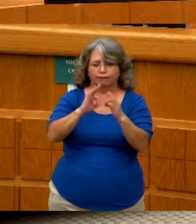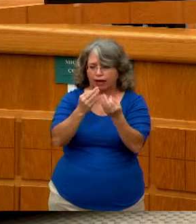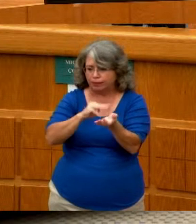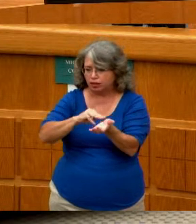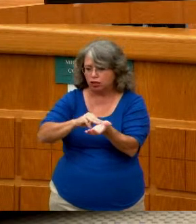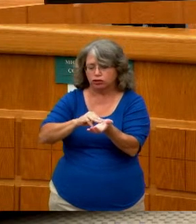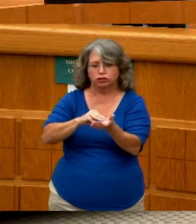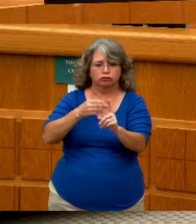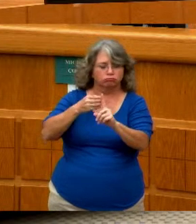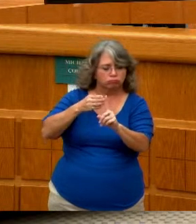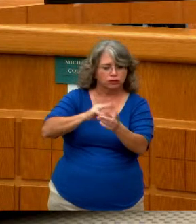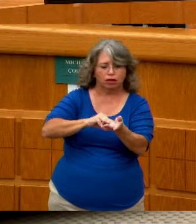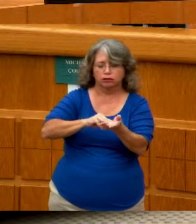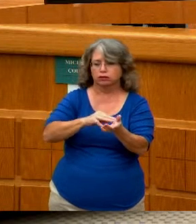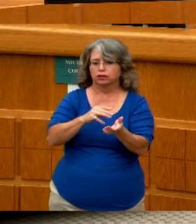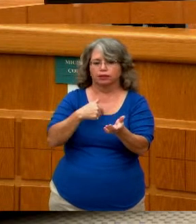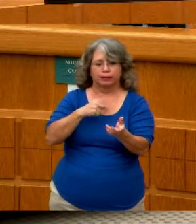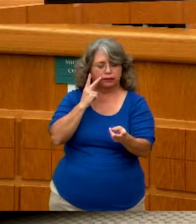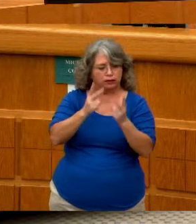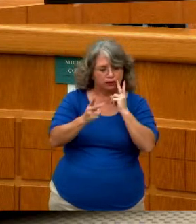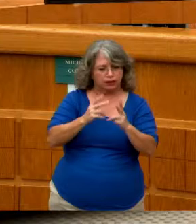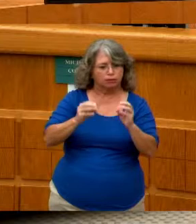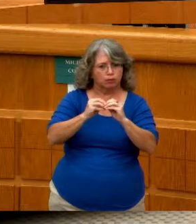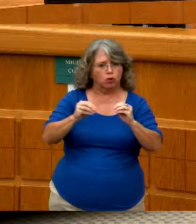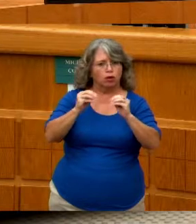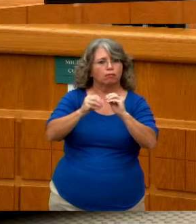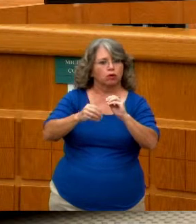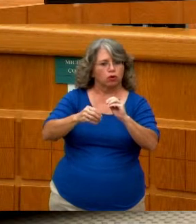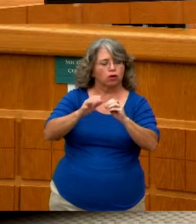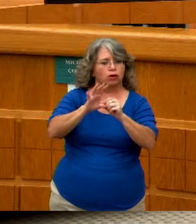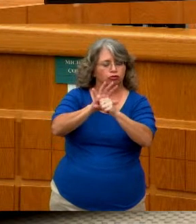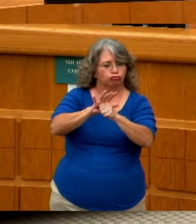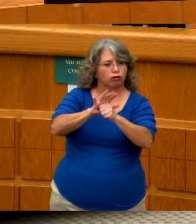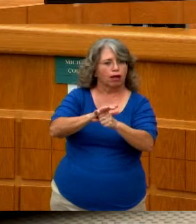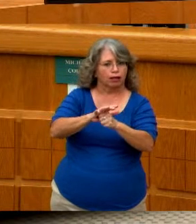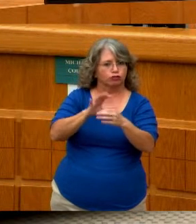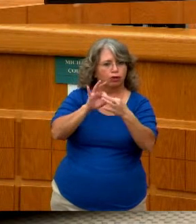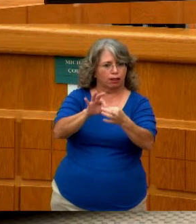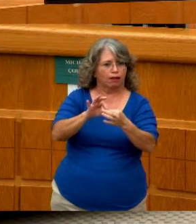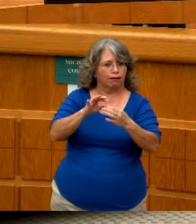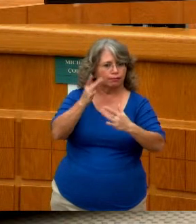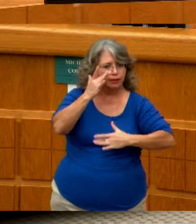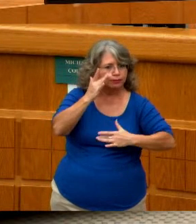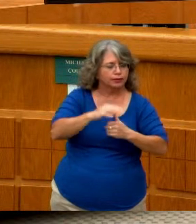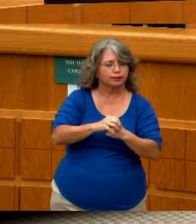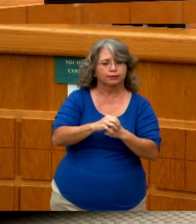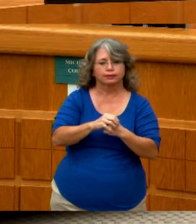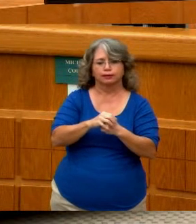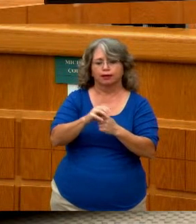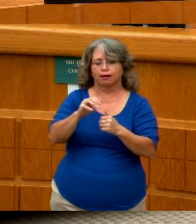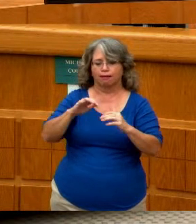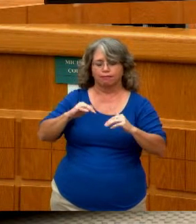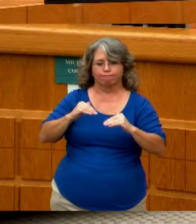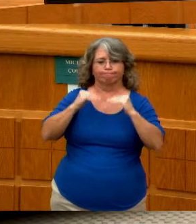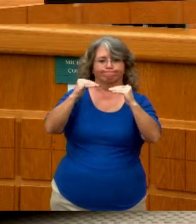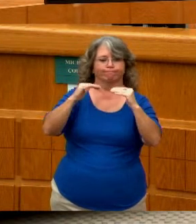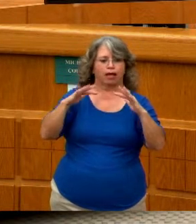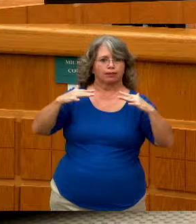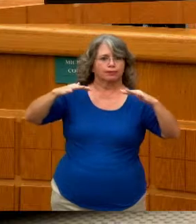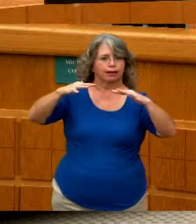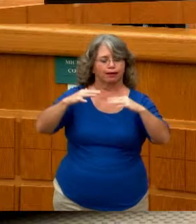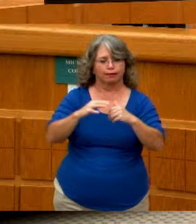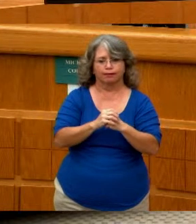practitioners, the internists, we've been seeing higher and higher rates of depression and anxiety, substance abuse since